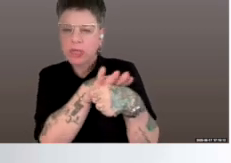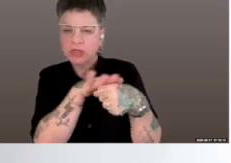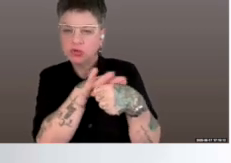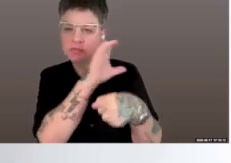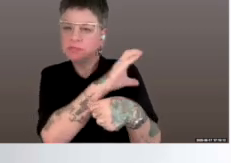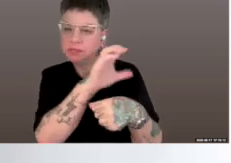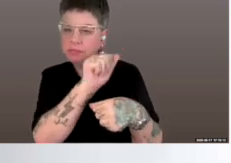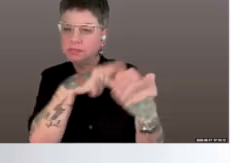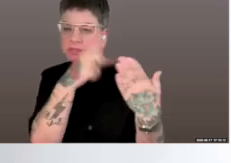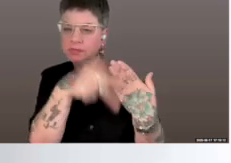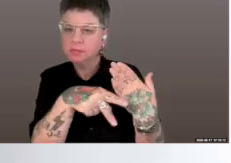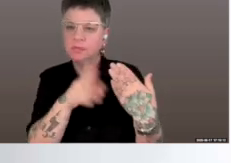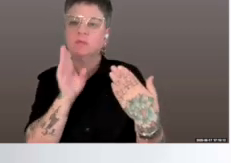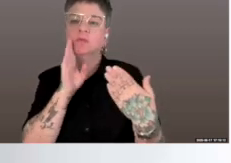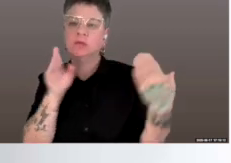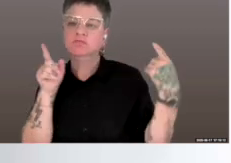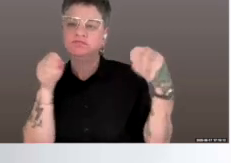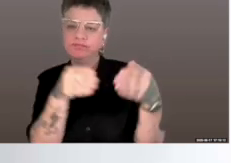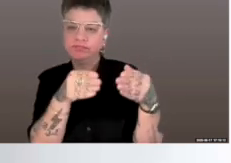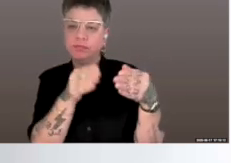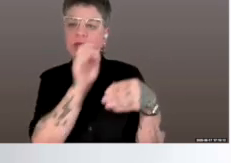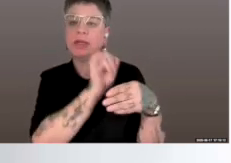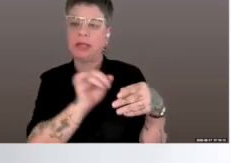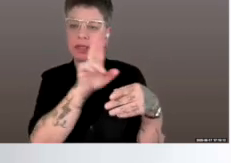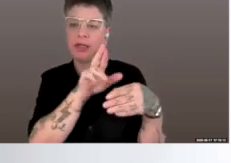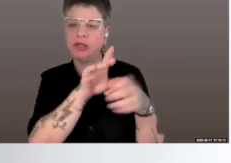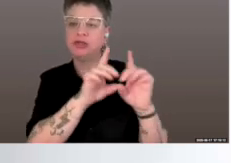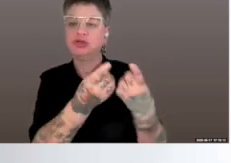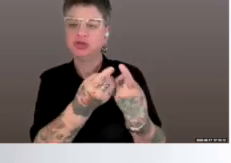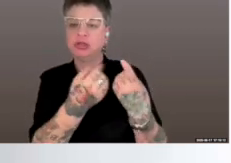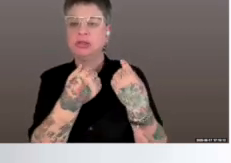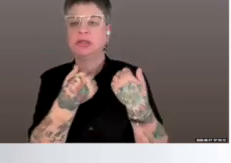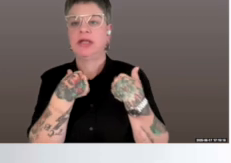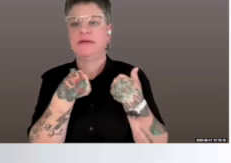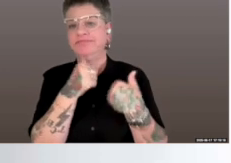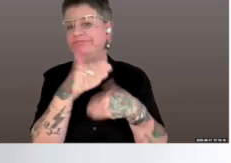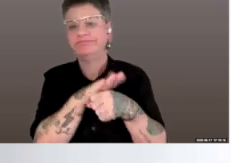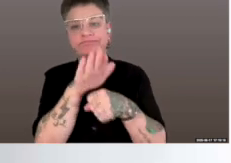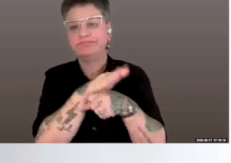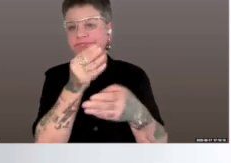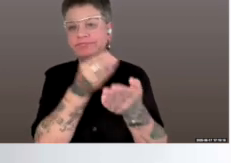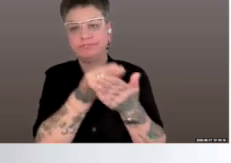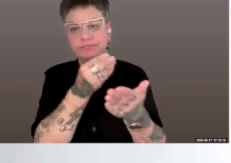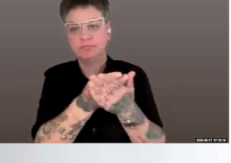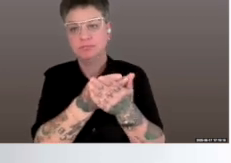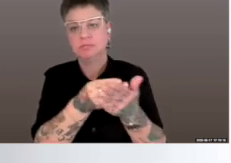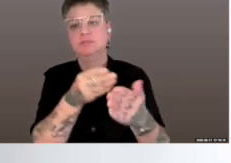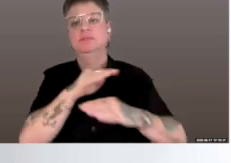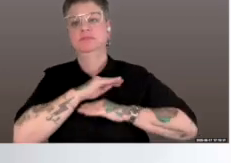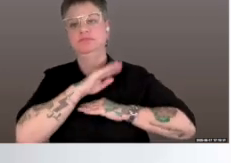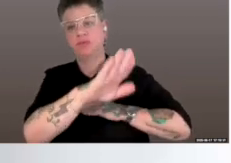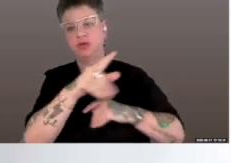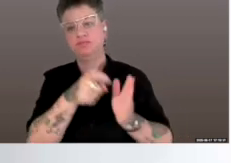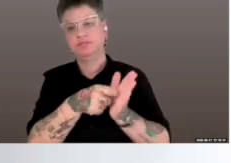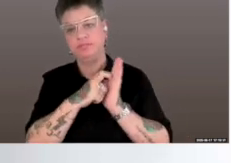daytime workshops and work groups and our monthly evening community meetings.